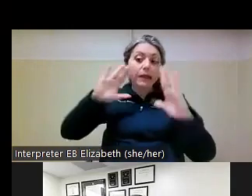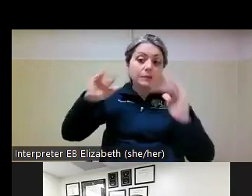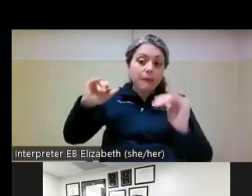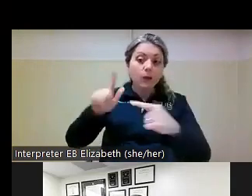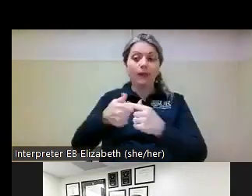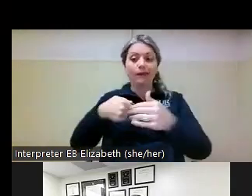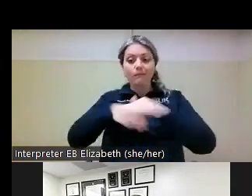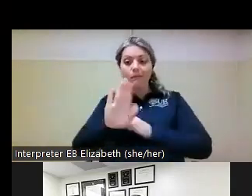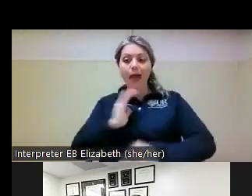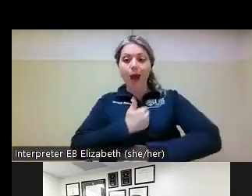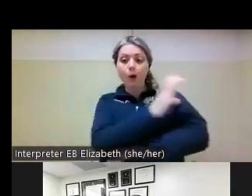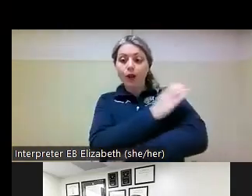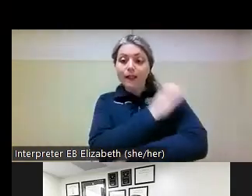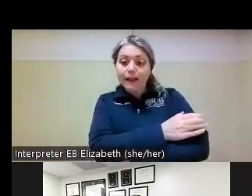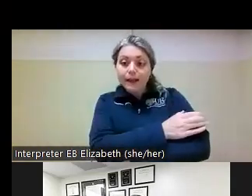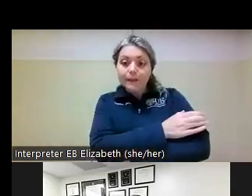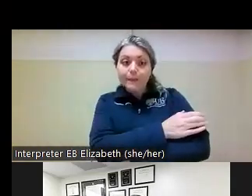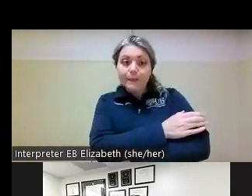clinic.